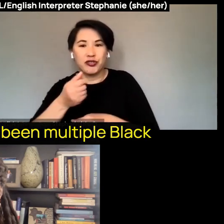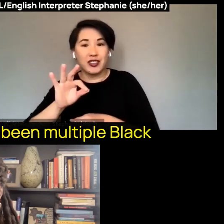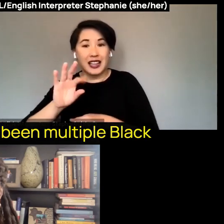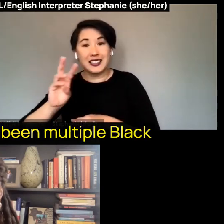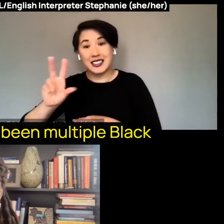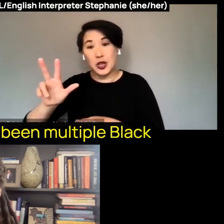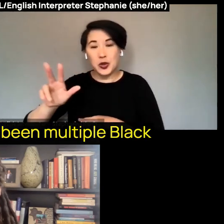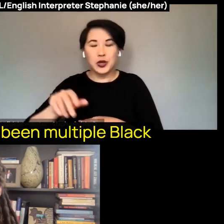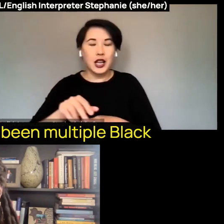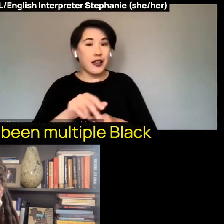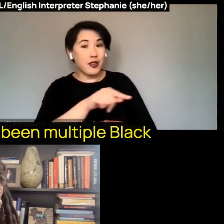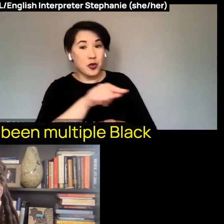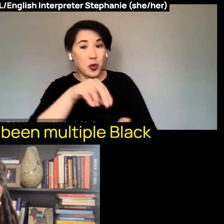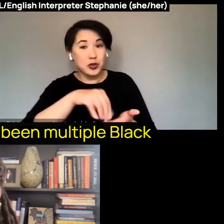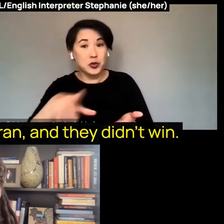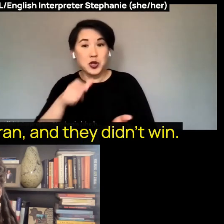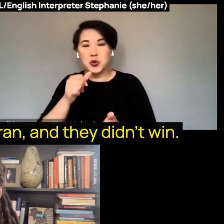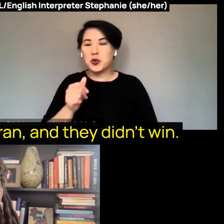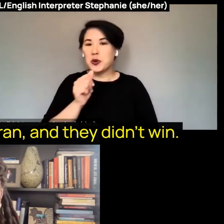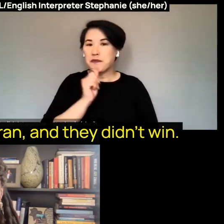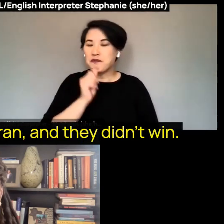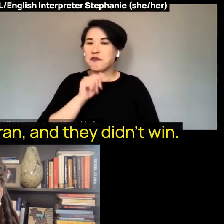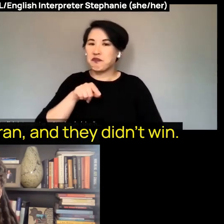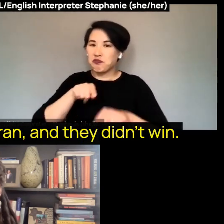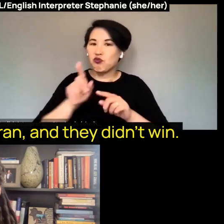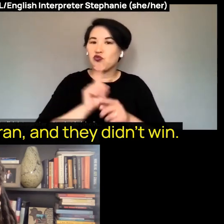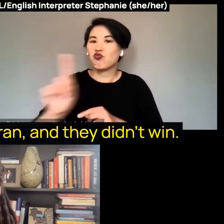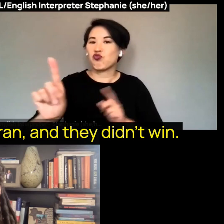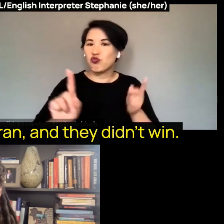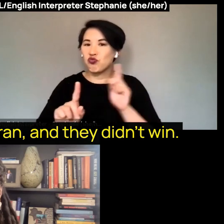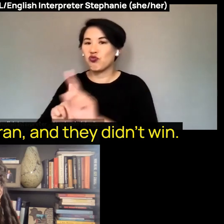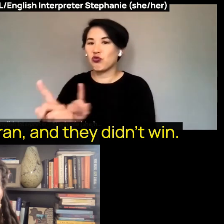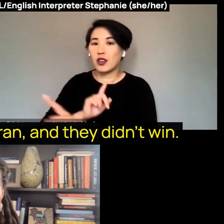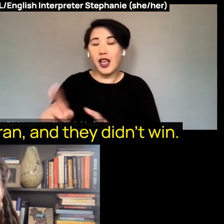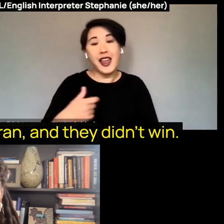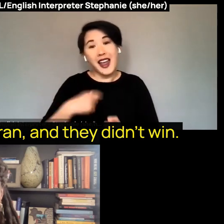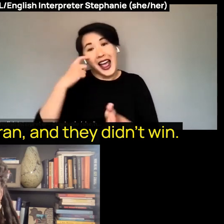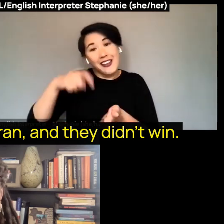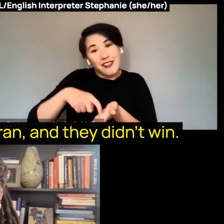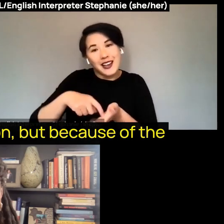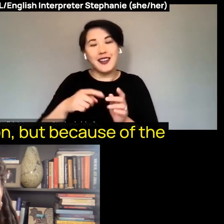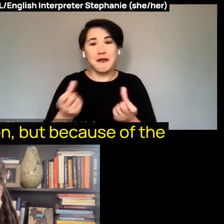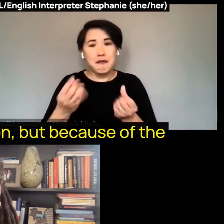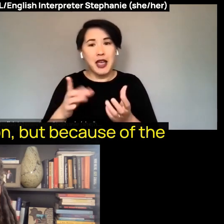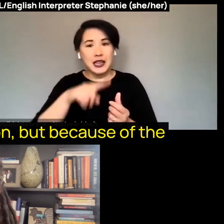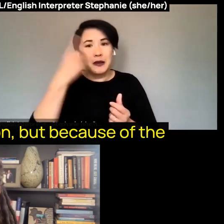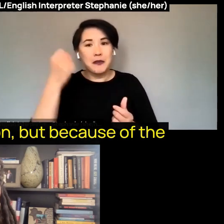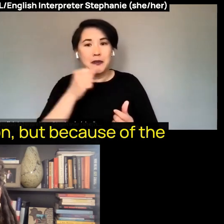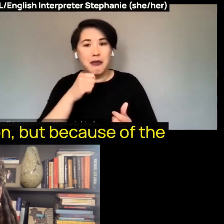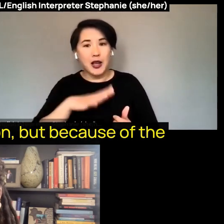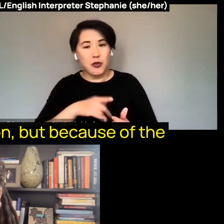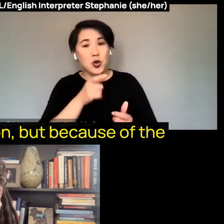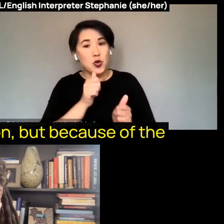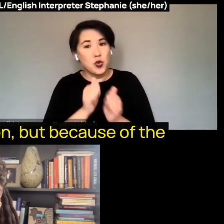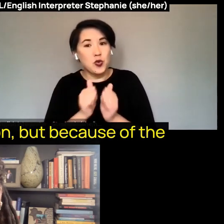1963. I realized that there had been multiple Black women before me who had ran and they didn't win. They deserved to have